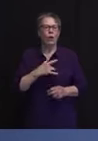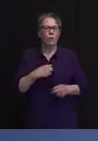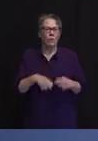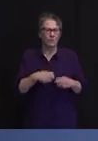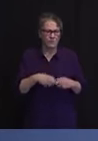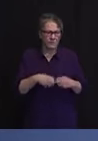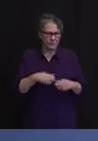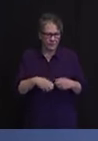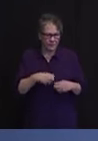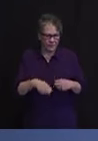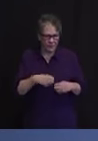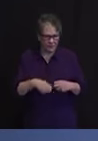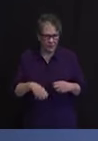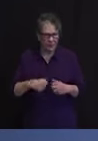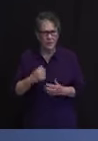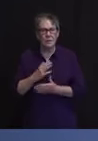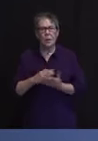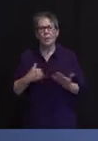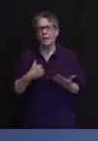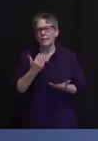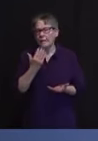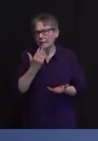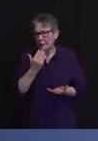29.3% other chronic diseases,